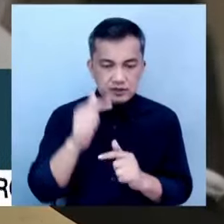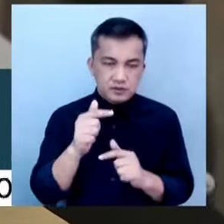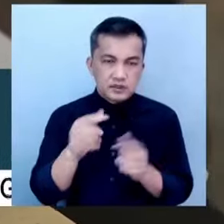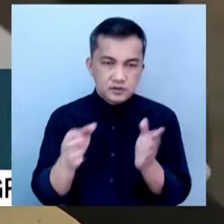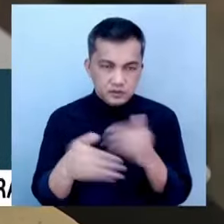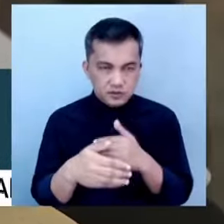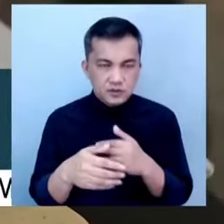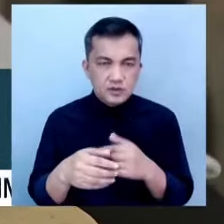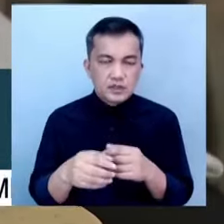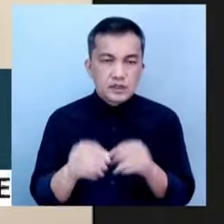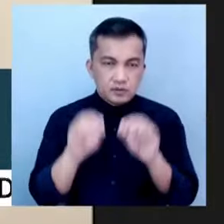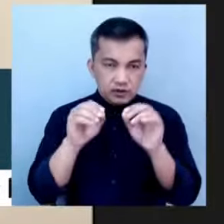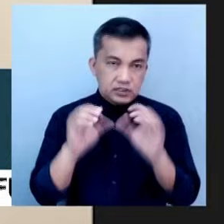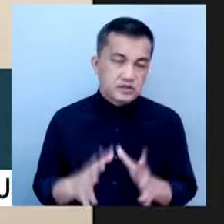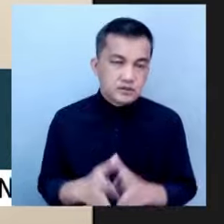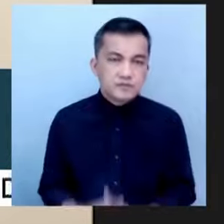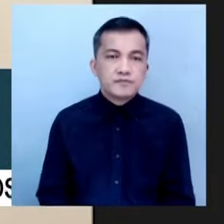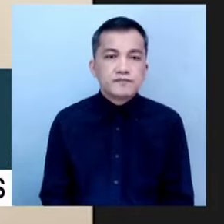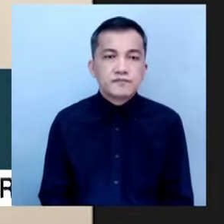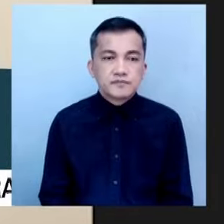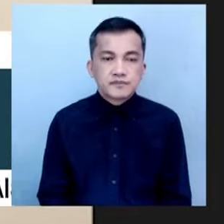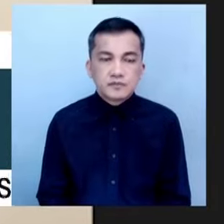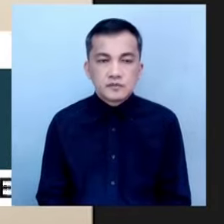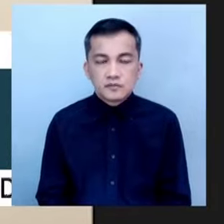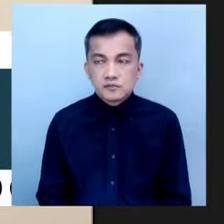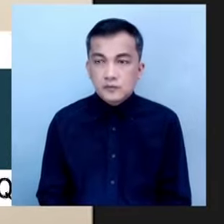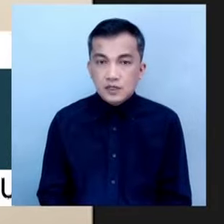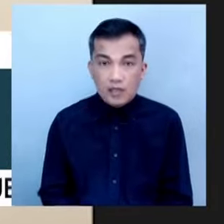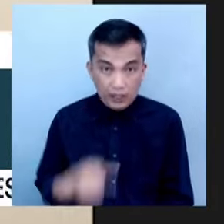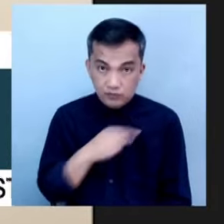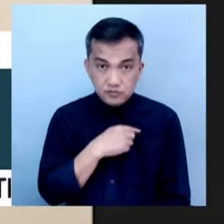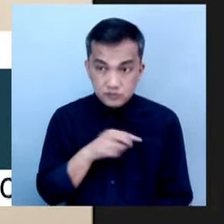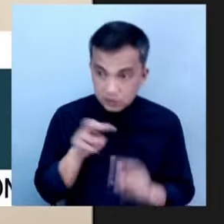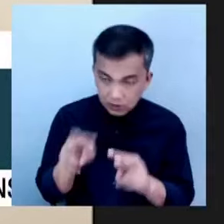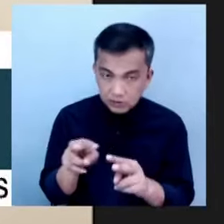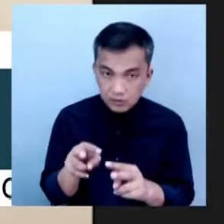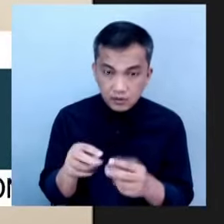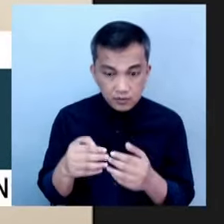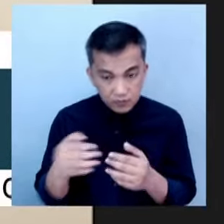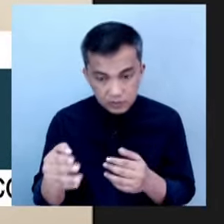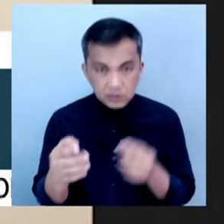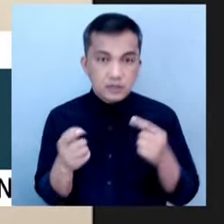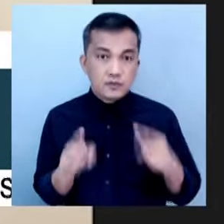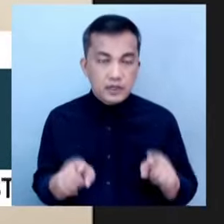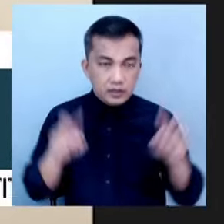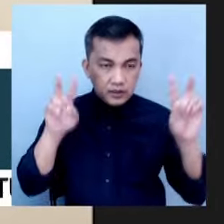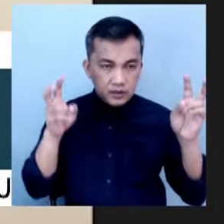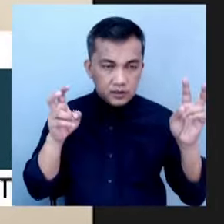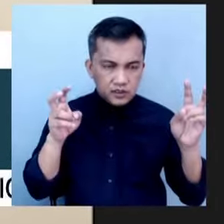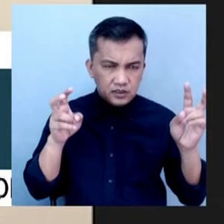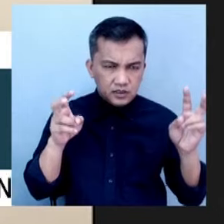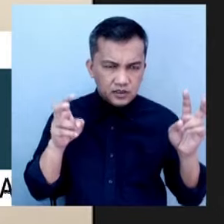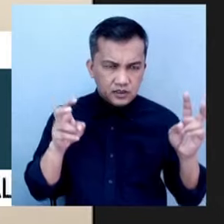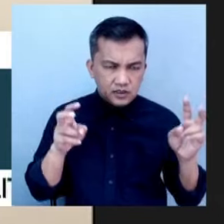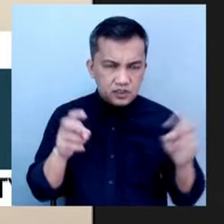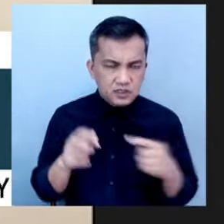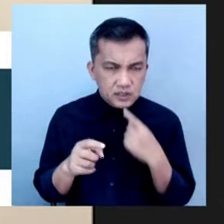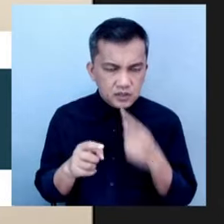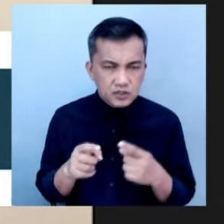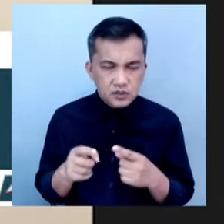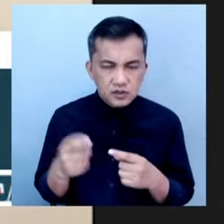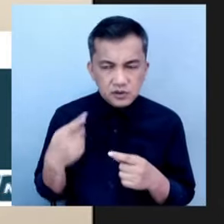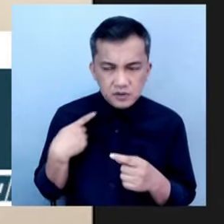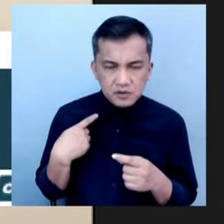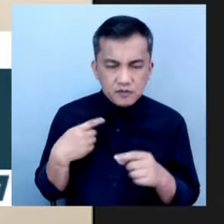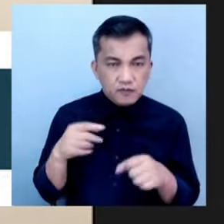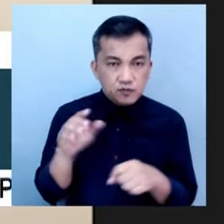teaching personnel. Tingin namin ay darating tayo sa mga punto na magkakaroon ng tinatawag na Saturday classes, pwedeng